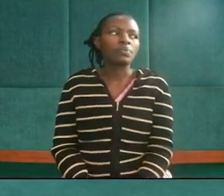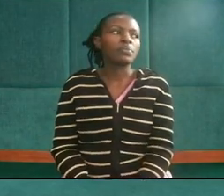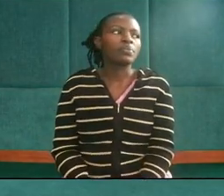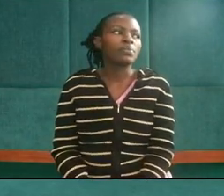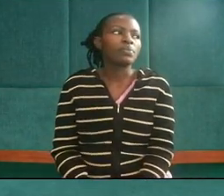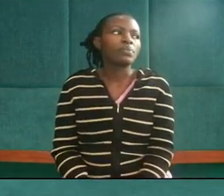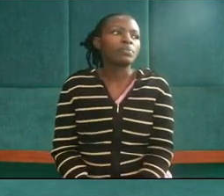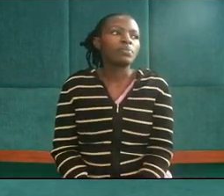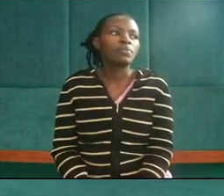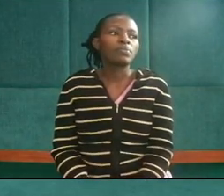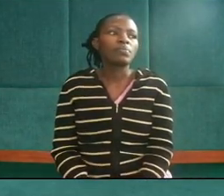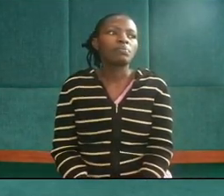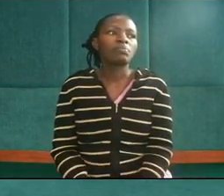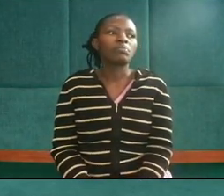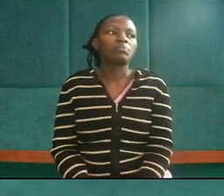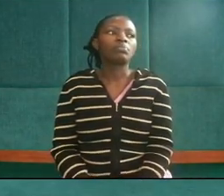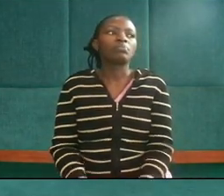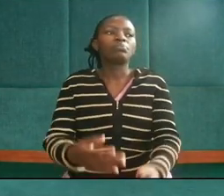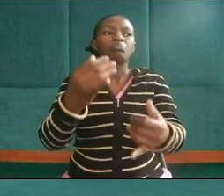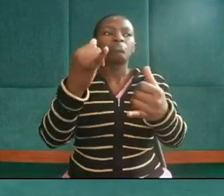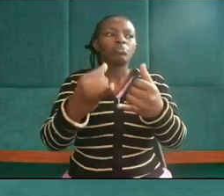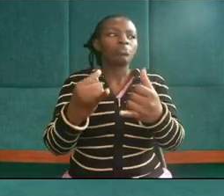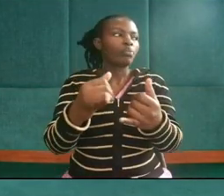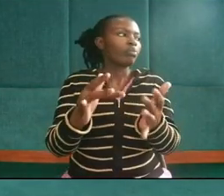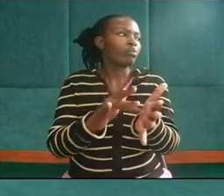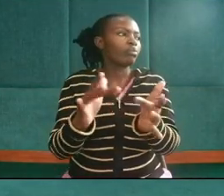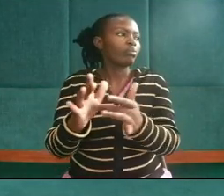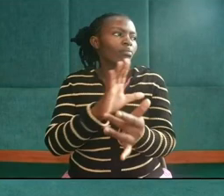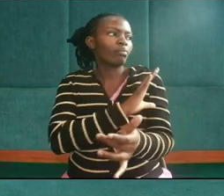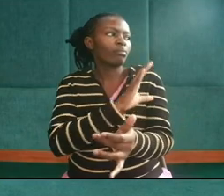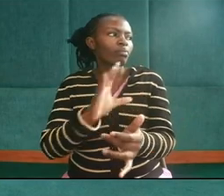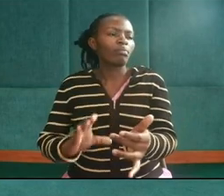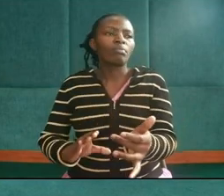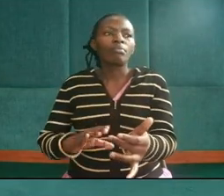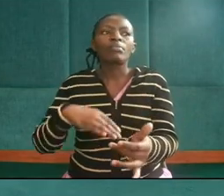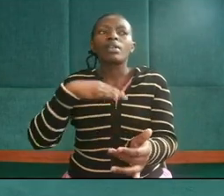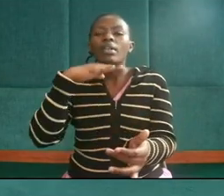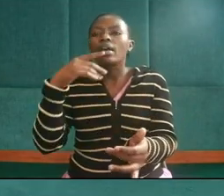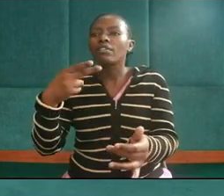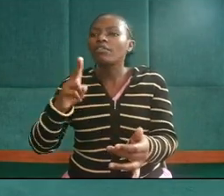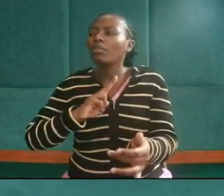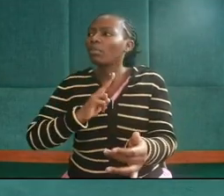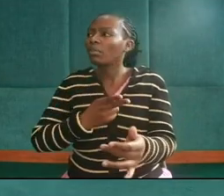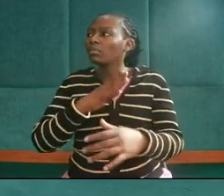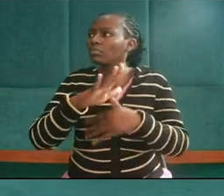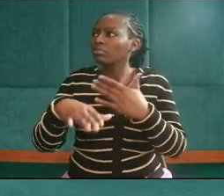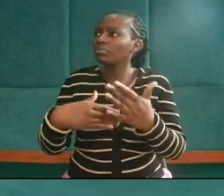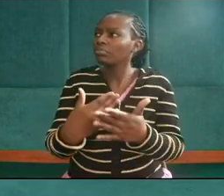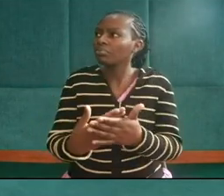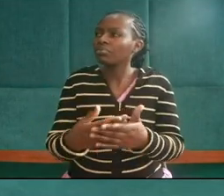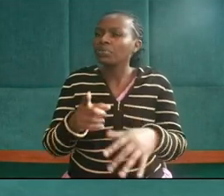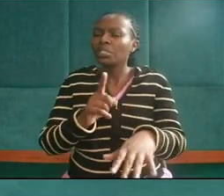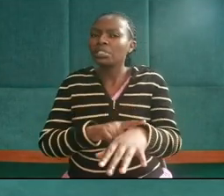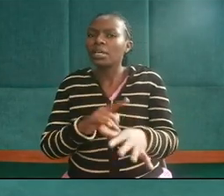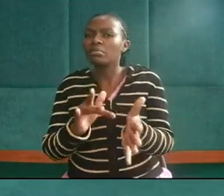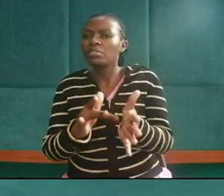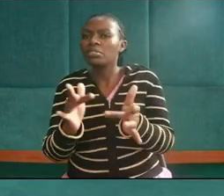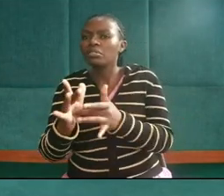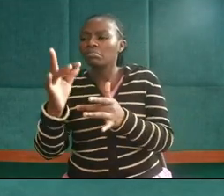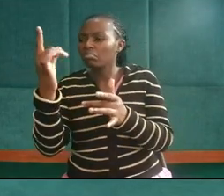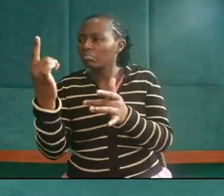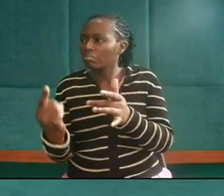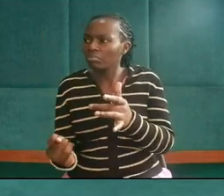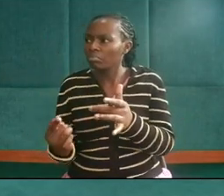Yeah. Finally, you know what? When Jesus came, he came